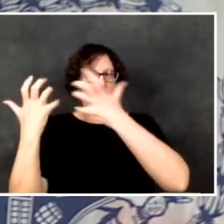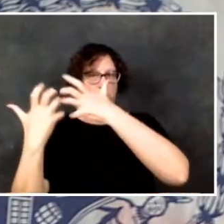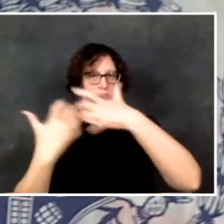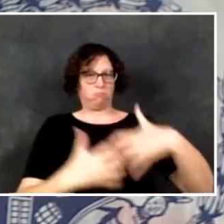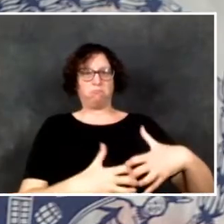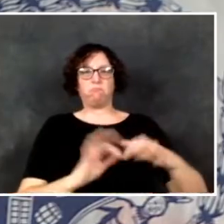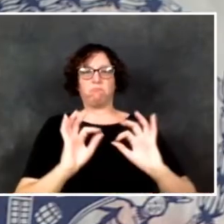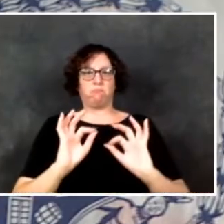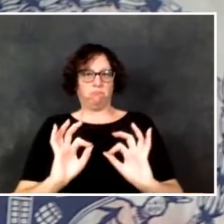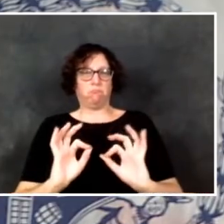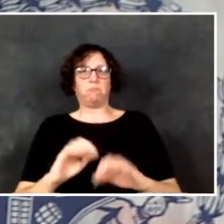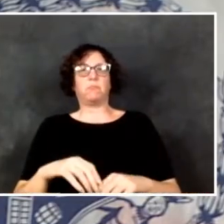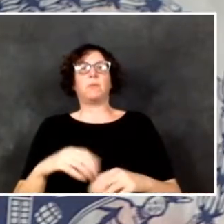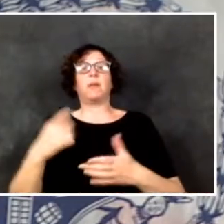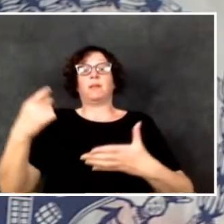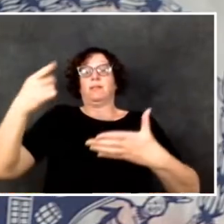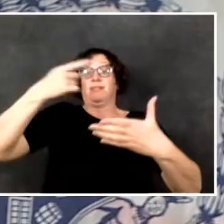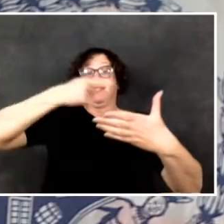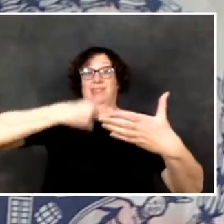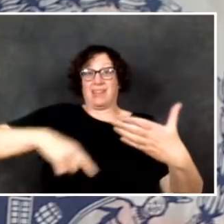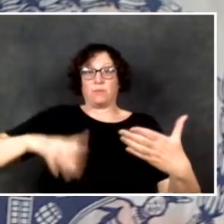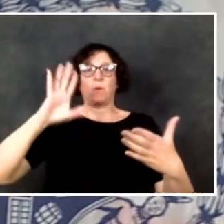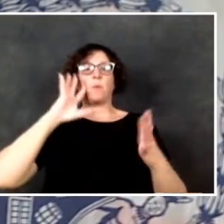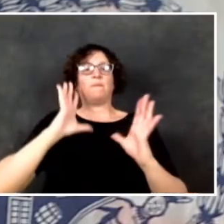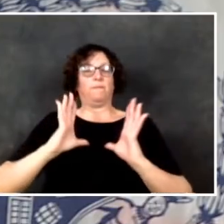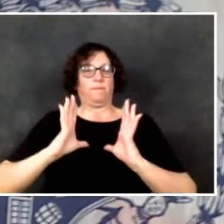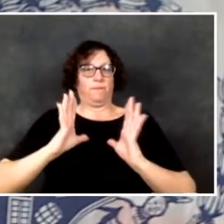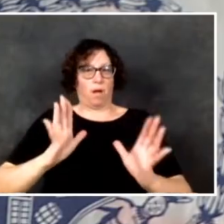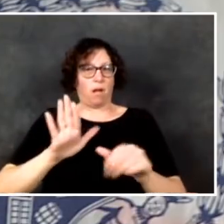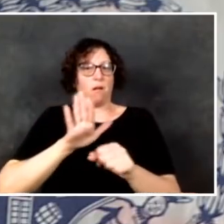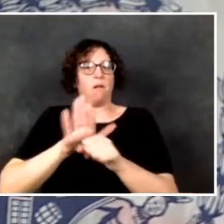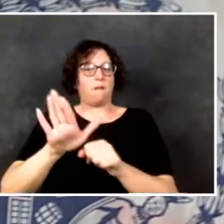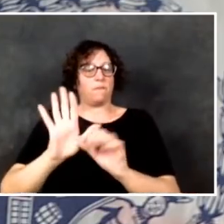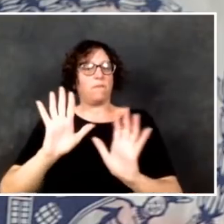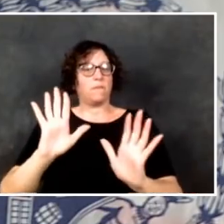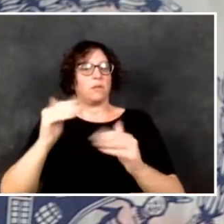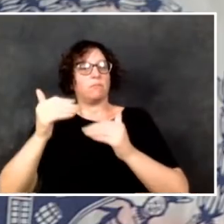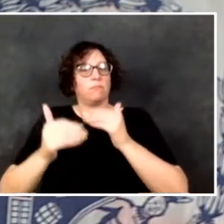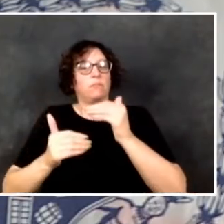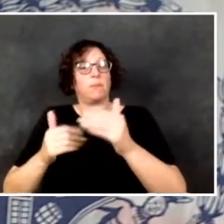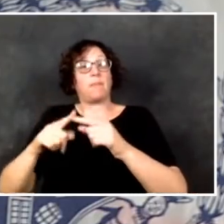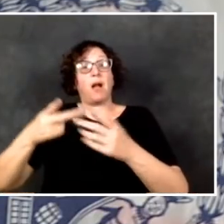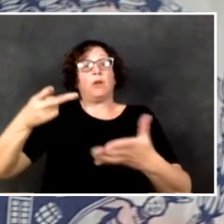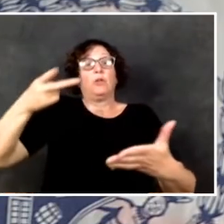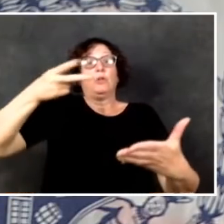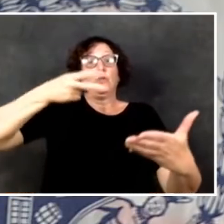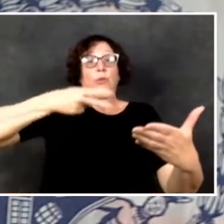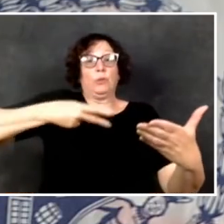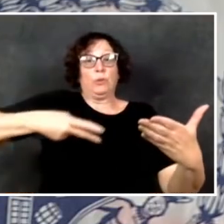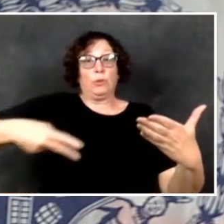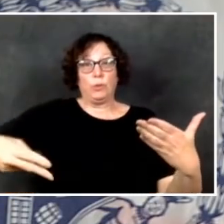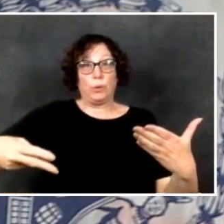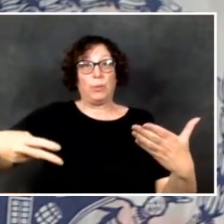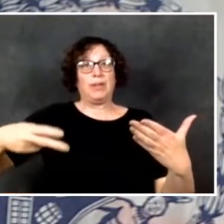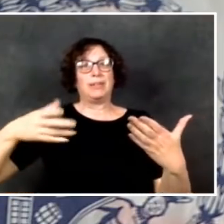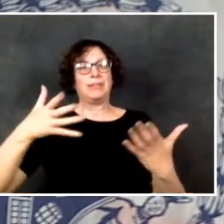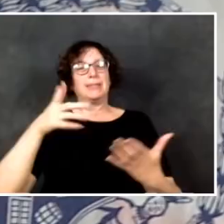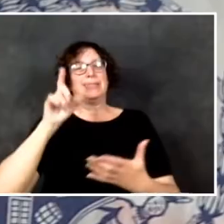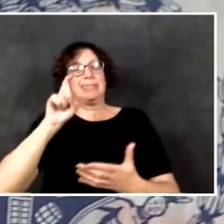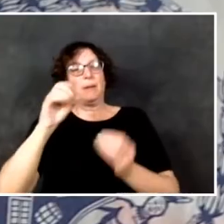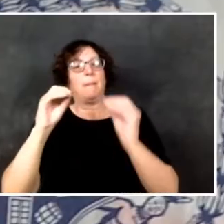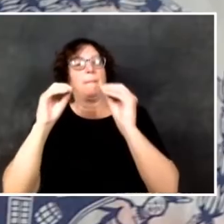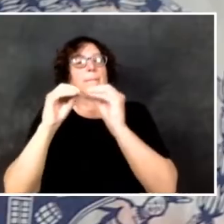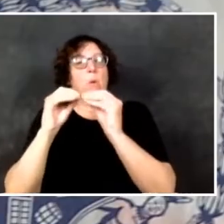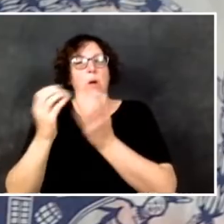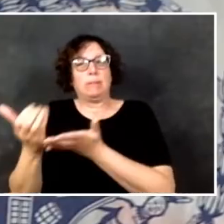on a crisis standard. The following week, we have a lot of work to do still. But our goal is to reserve enough PPEs to